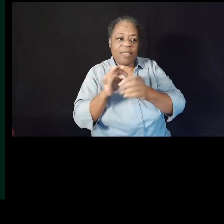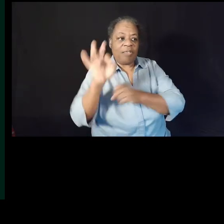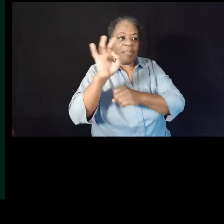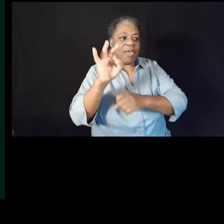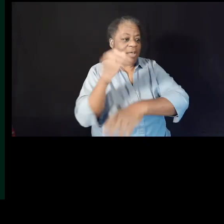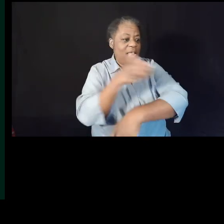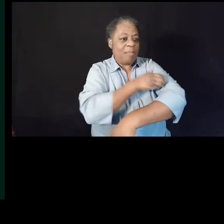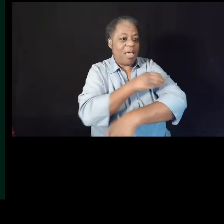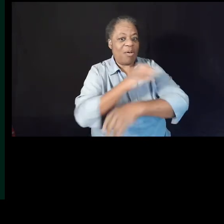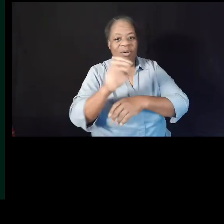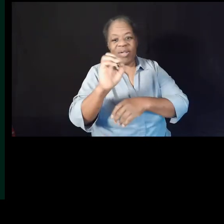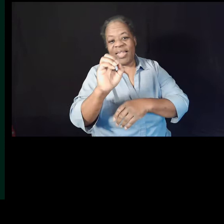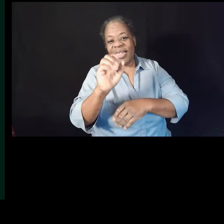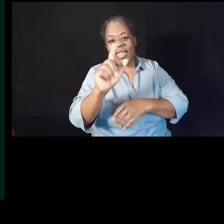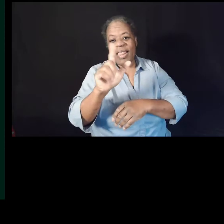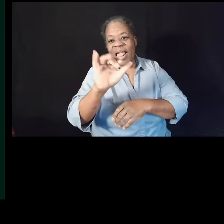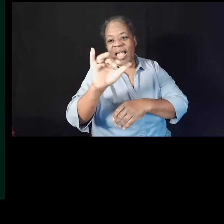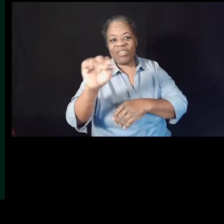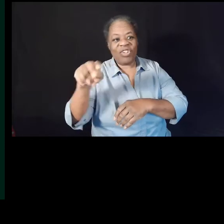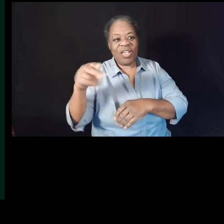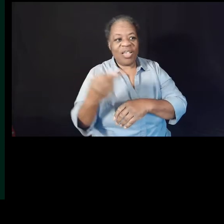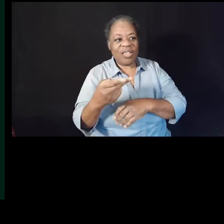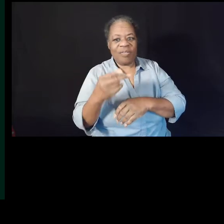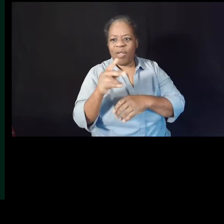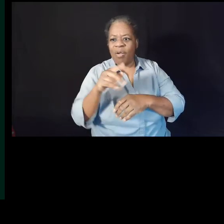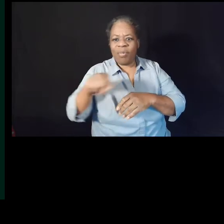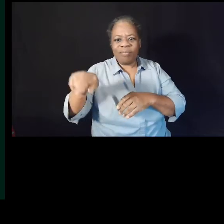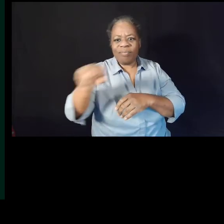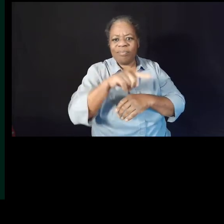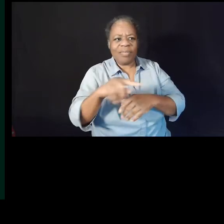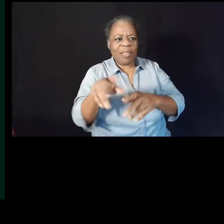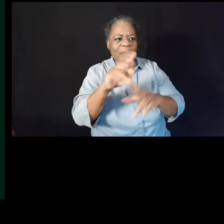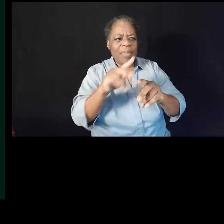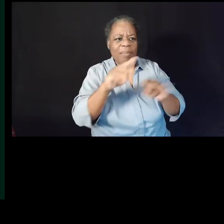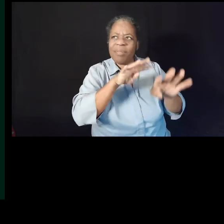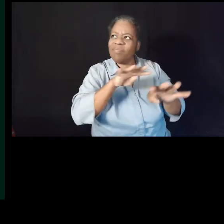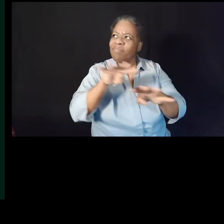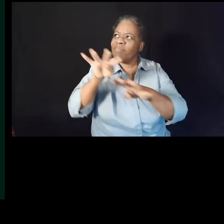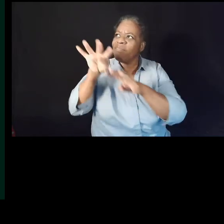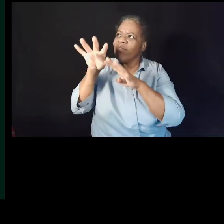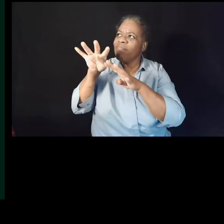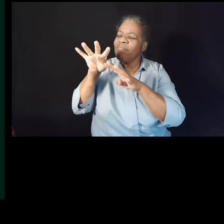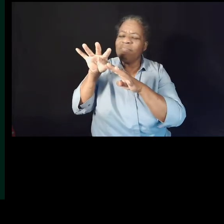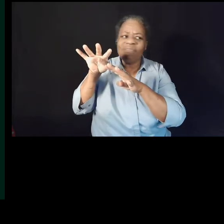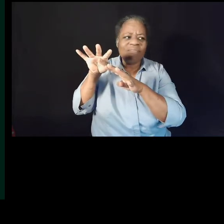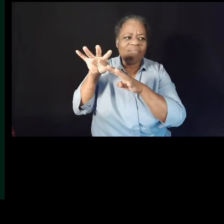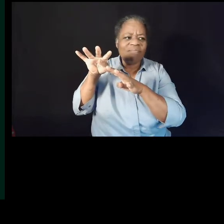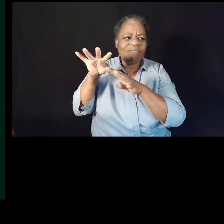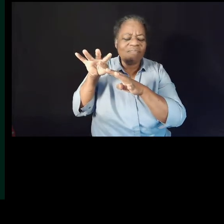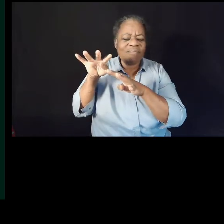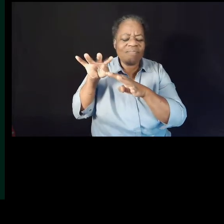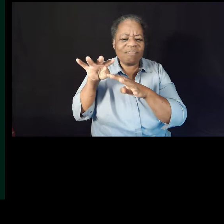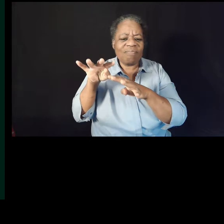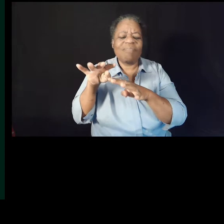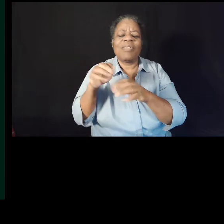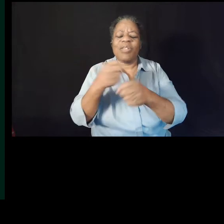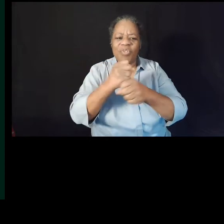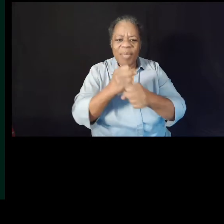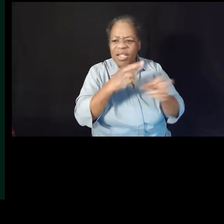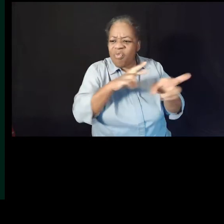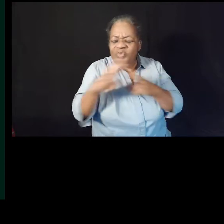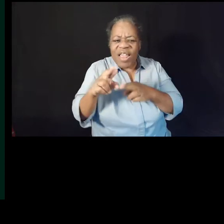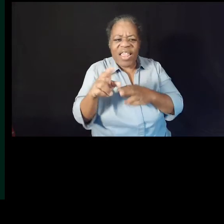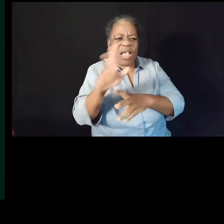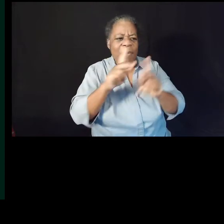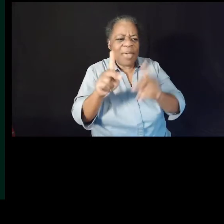the hearts of the parents to their children and the disobedient to the wisdom of the righteous, to make ready a people